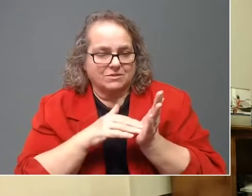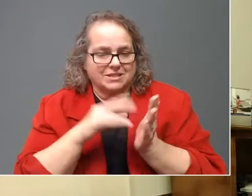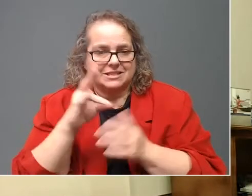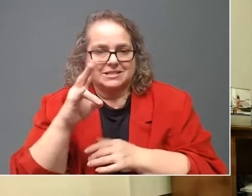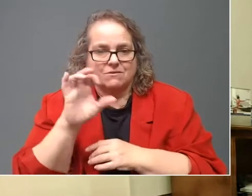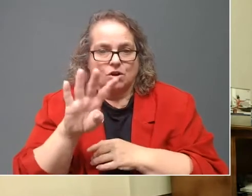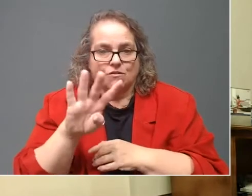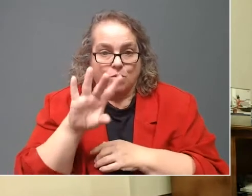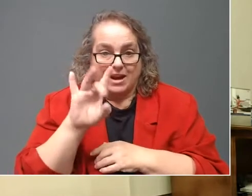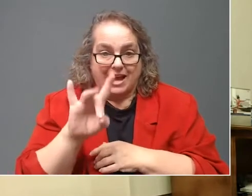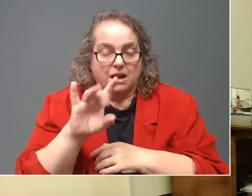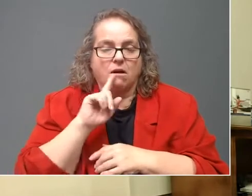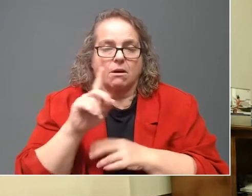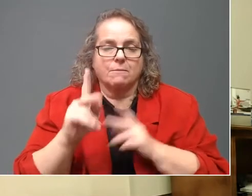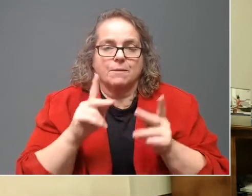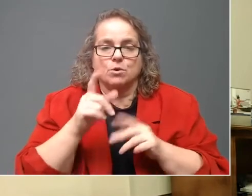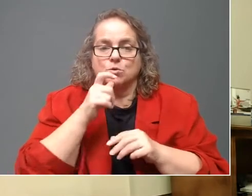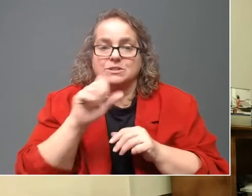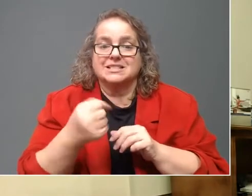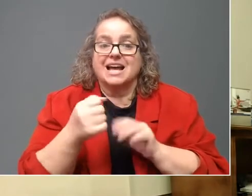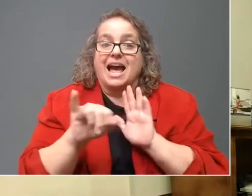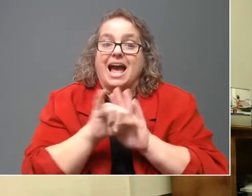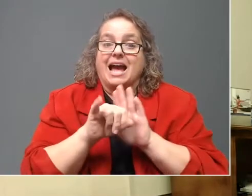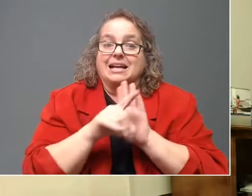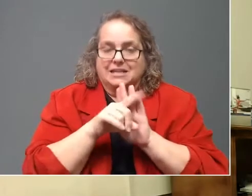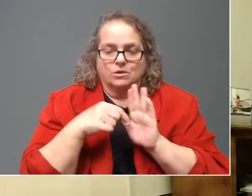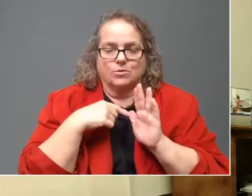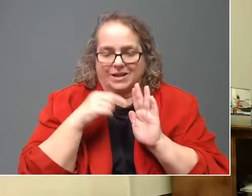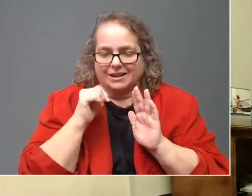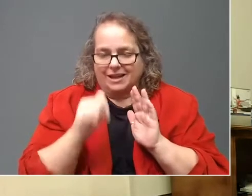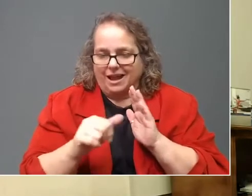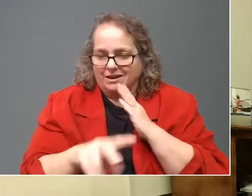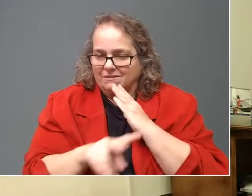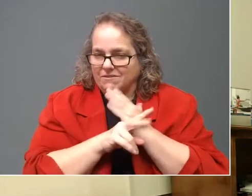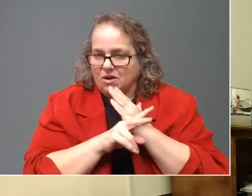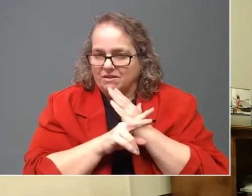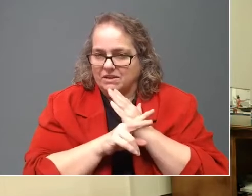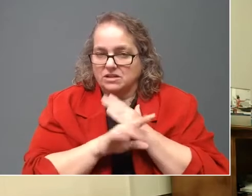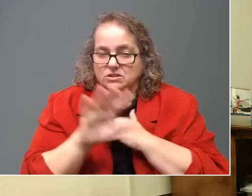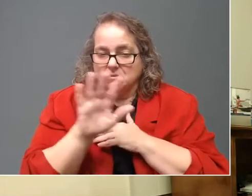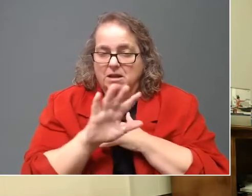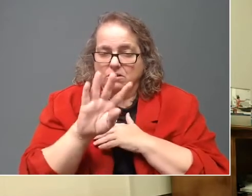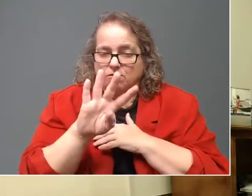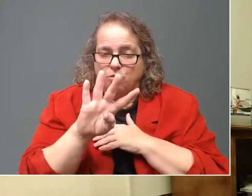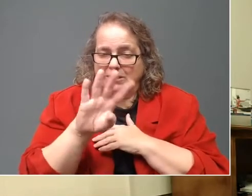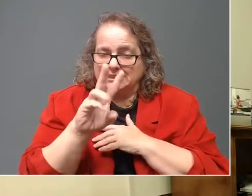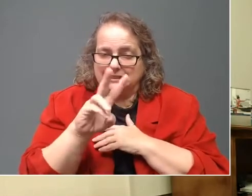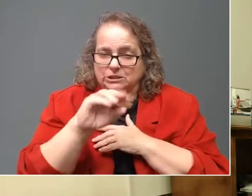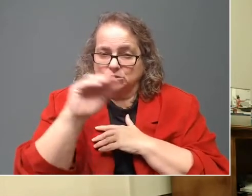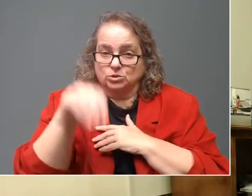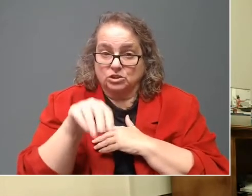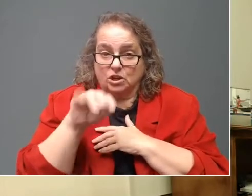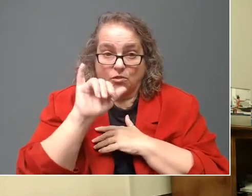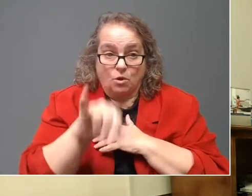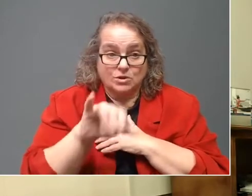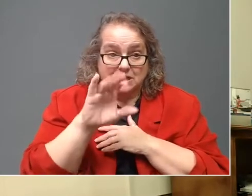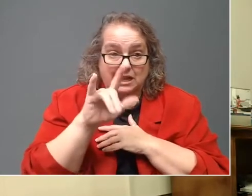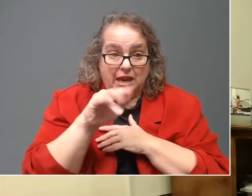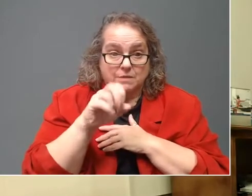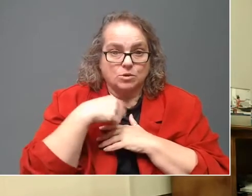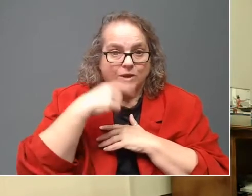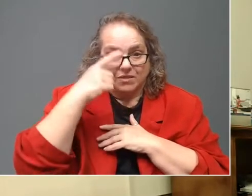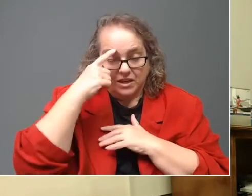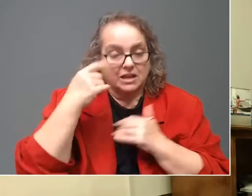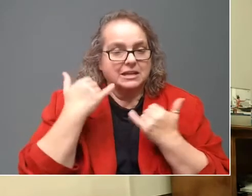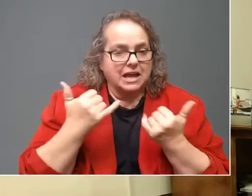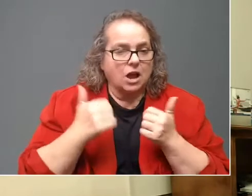40,748 are people whose identity we can verify. So only about 46% of those claims we think are right now